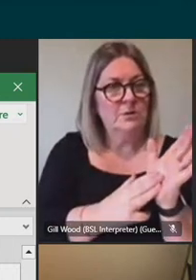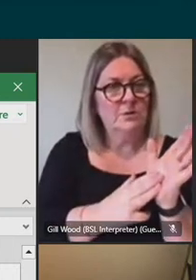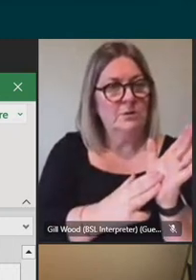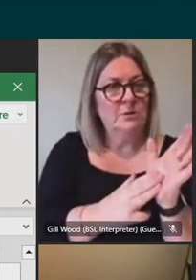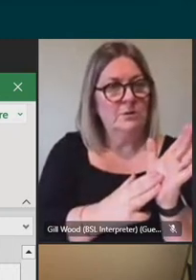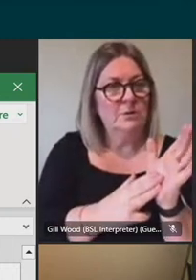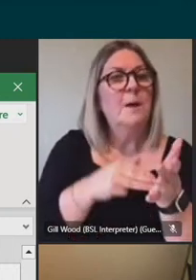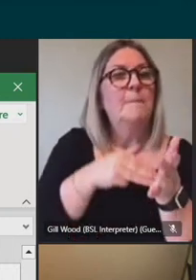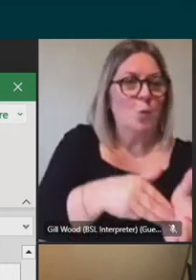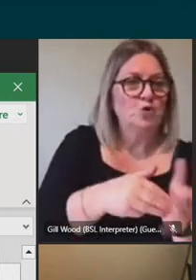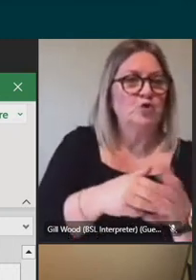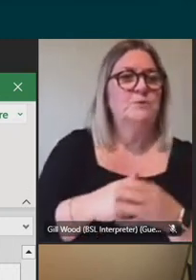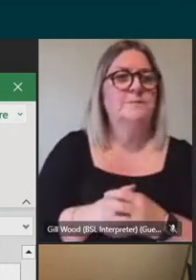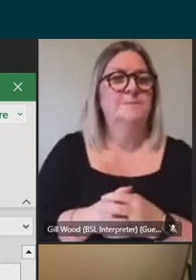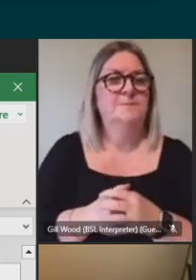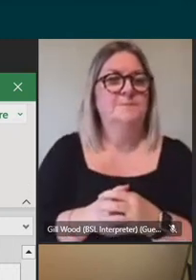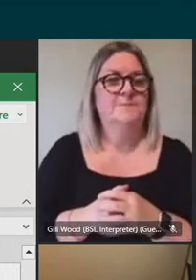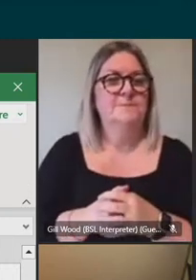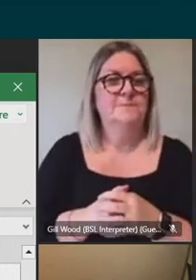Motion.